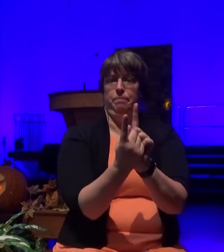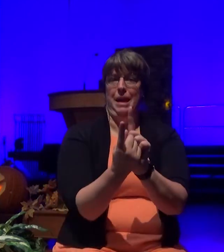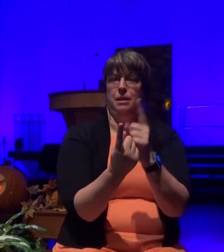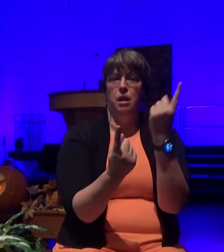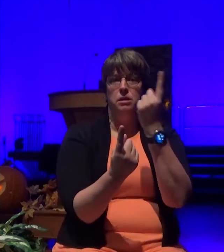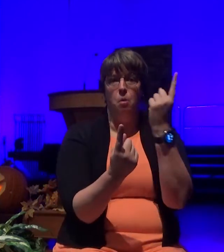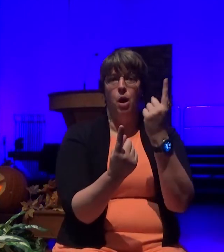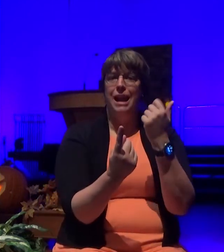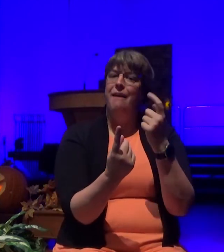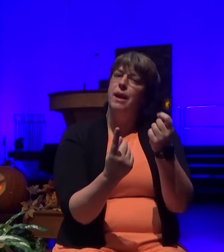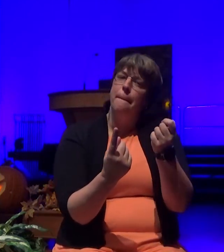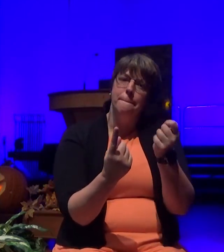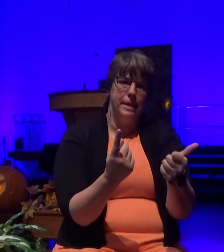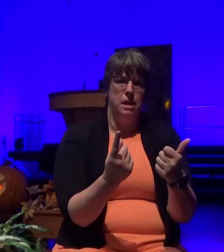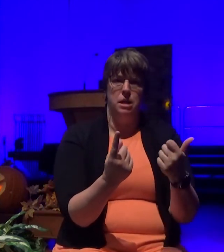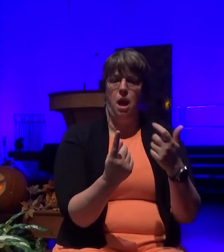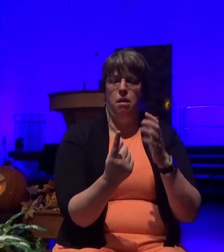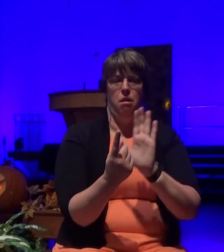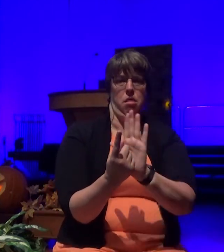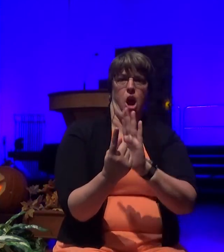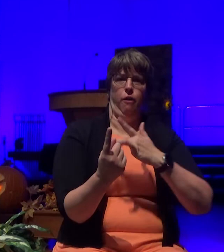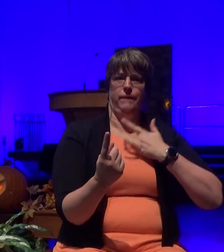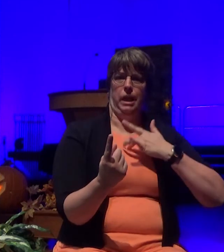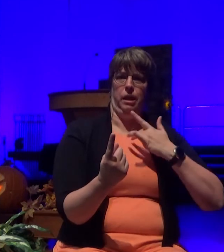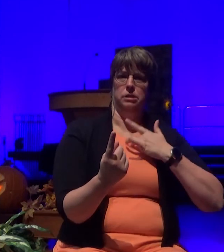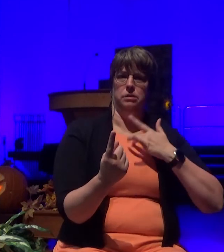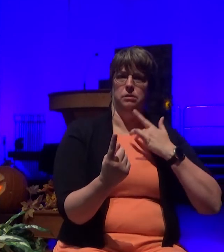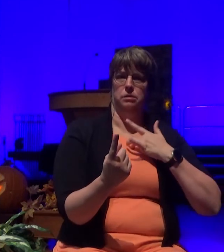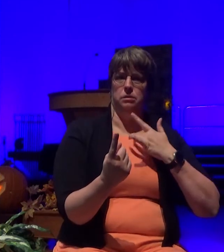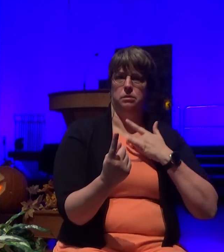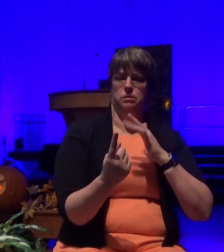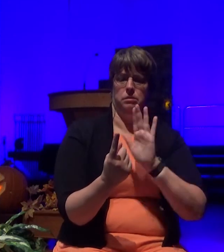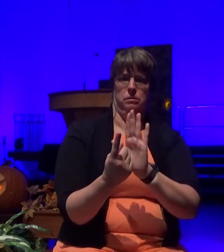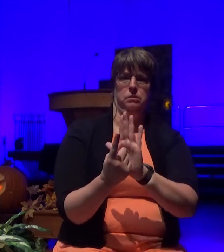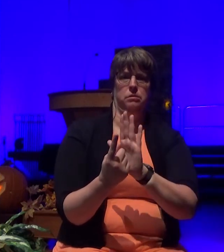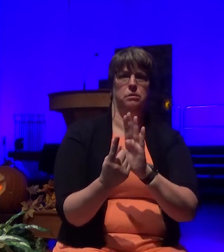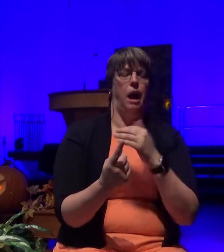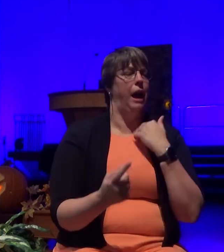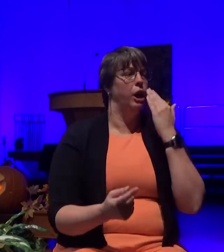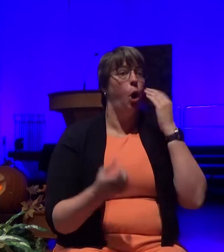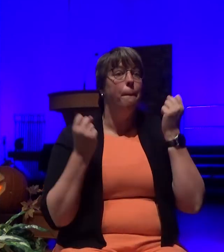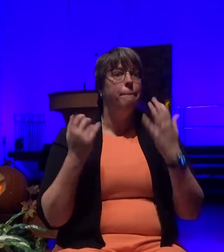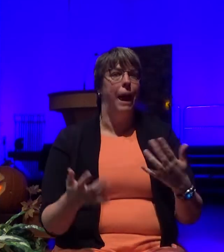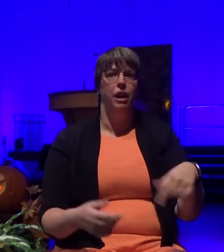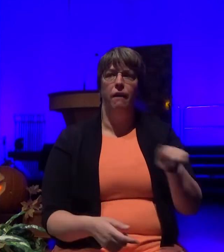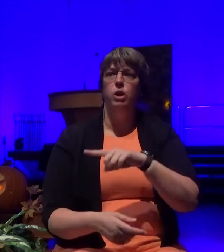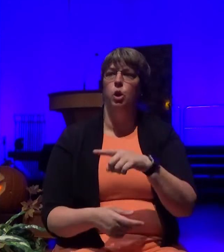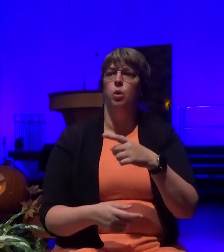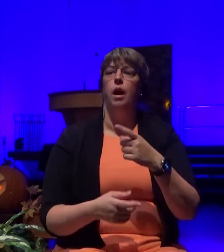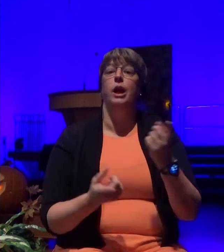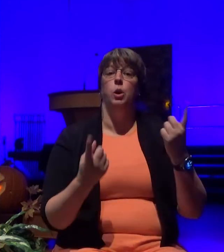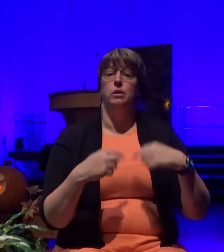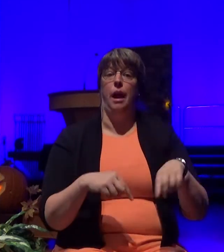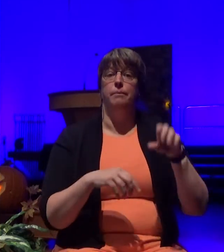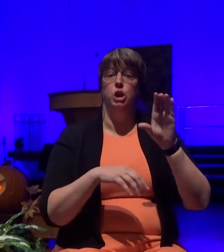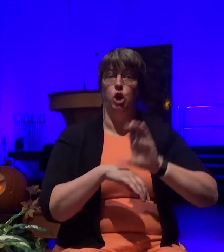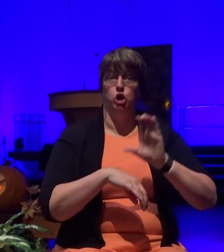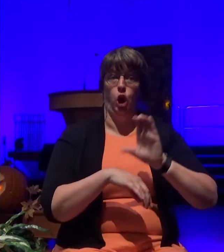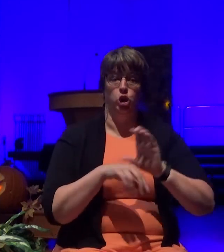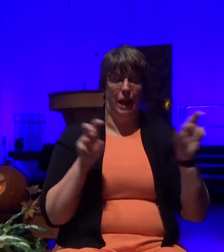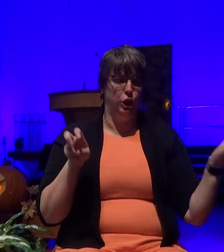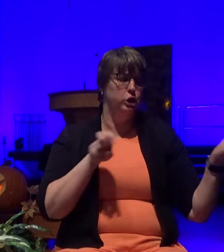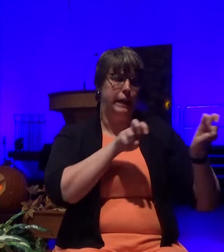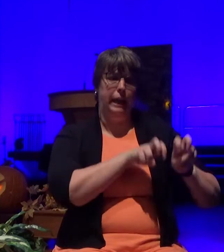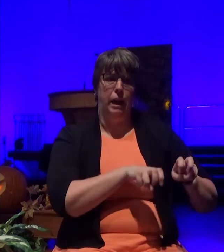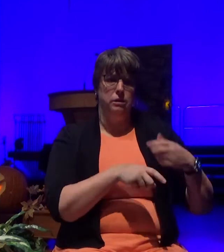of what they're feeling. And I know many of you felt this. You come to church, you sit down next to someone you don't even know,